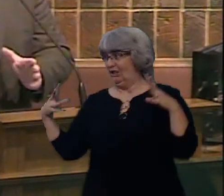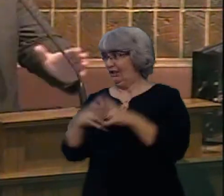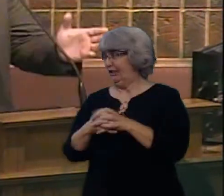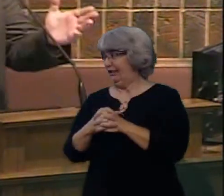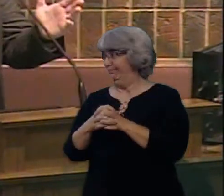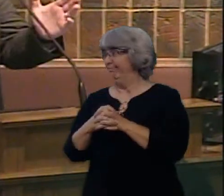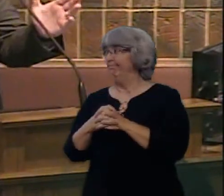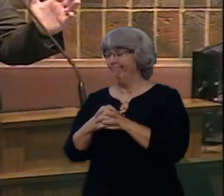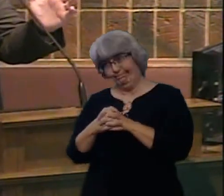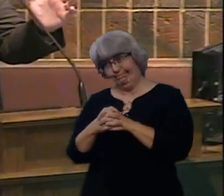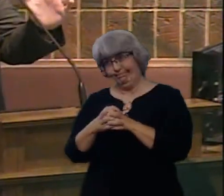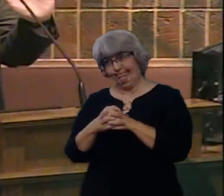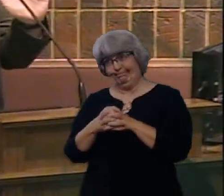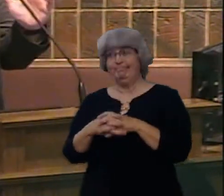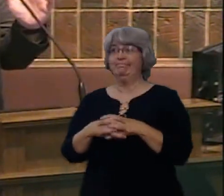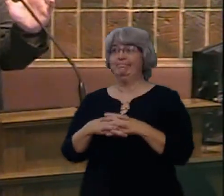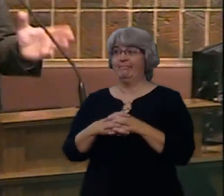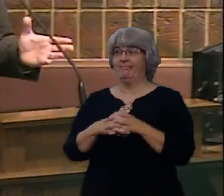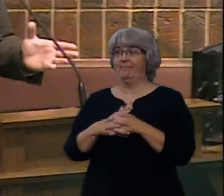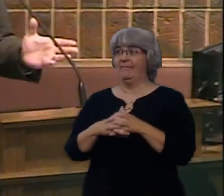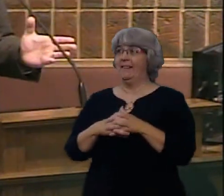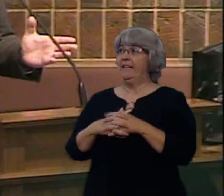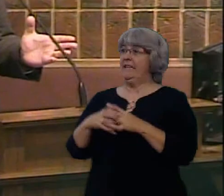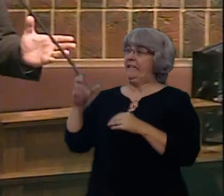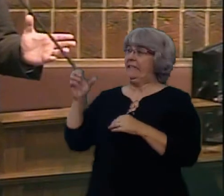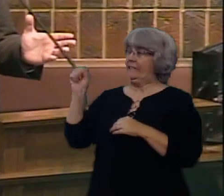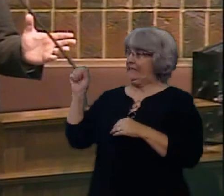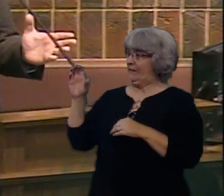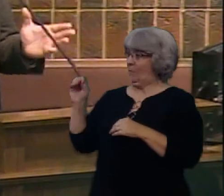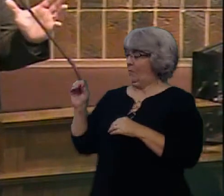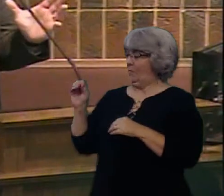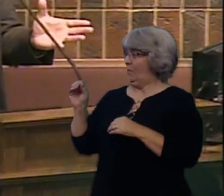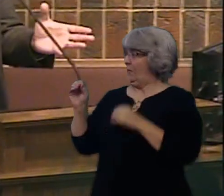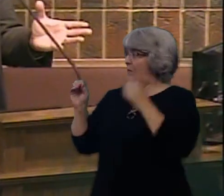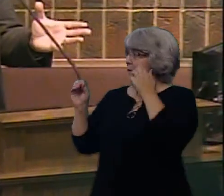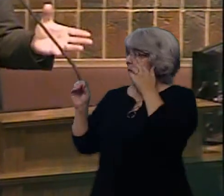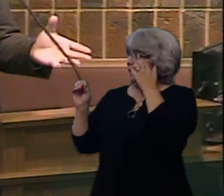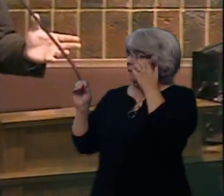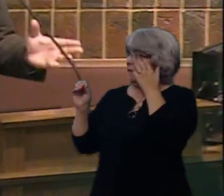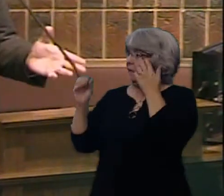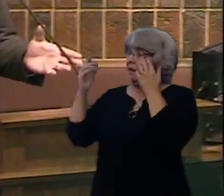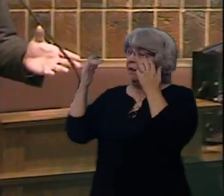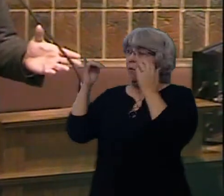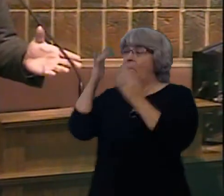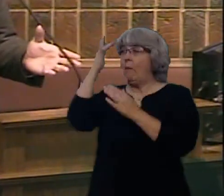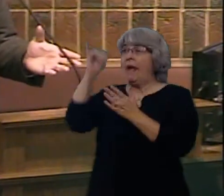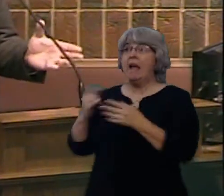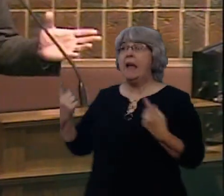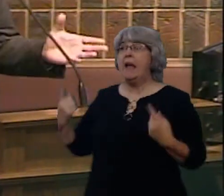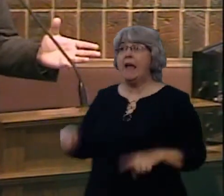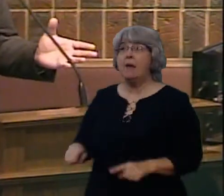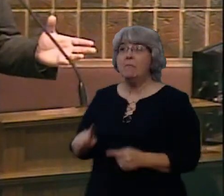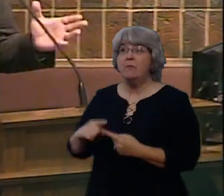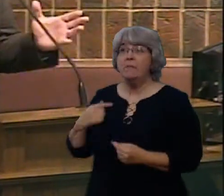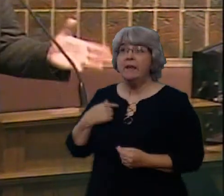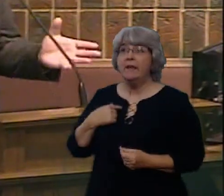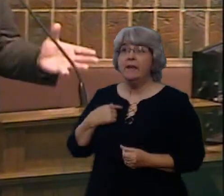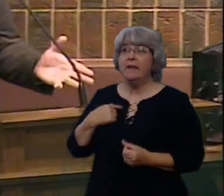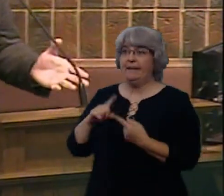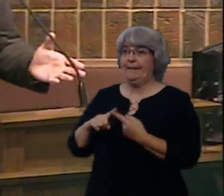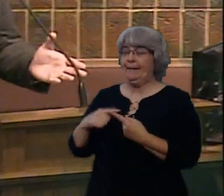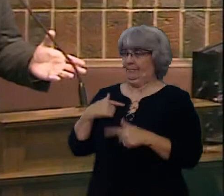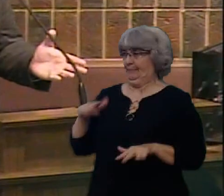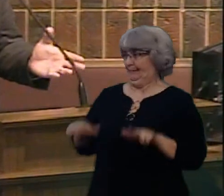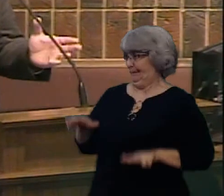So the idea here is, why did that happen to me? Well, I was a new